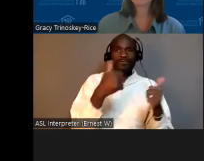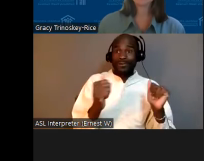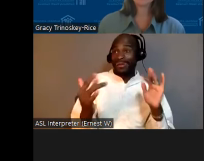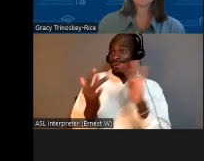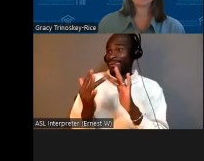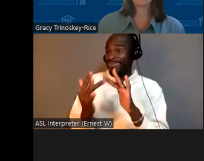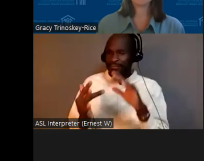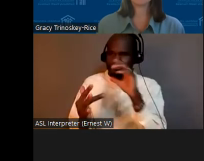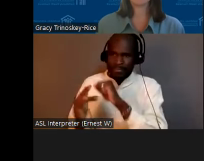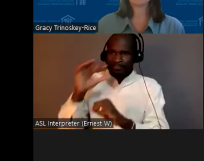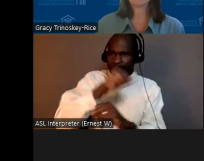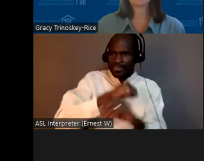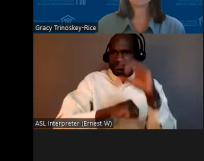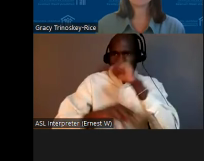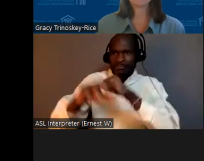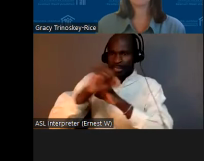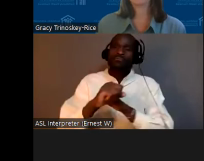rolls.